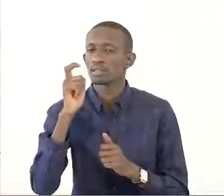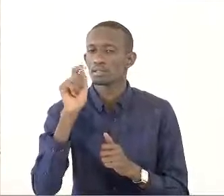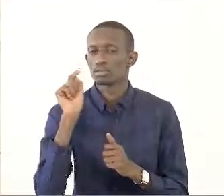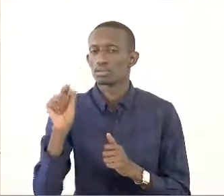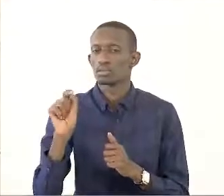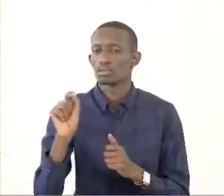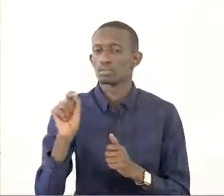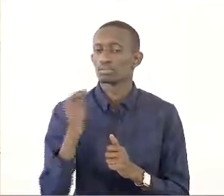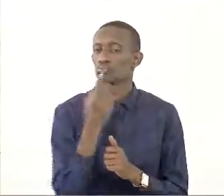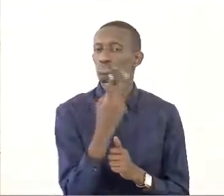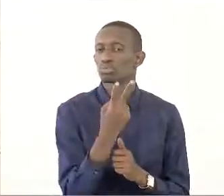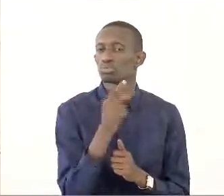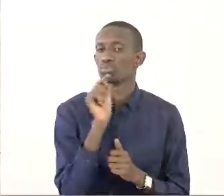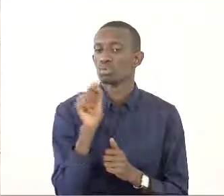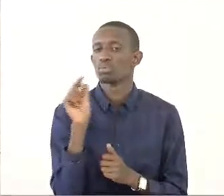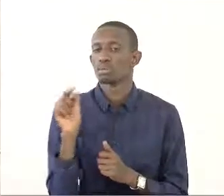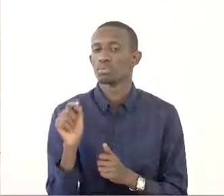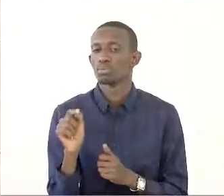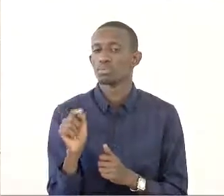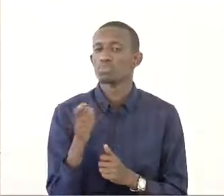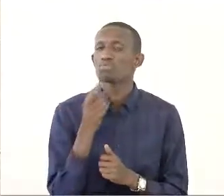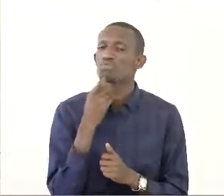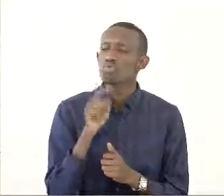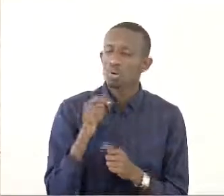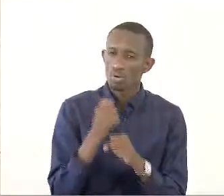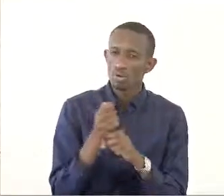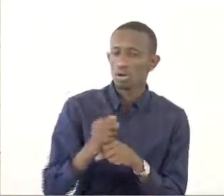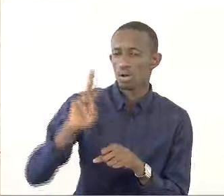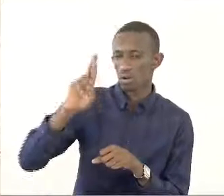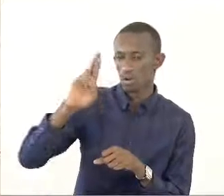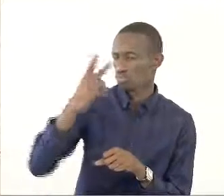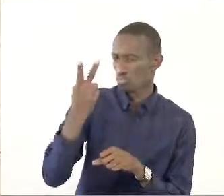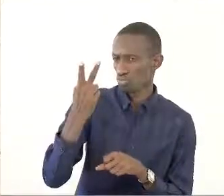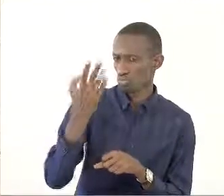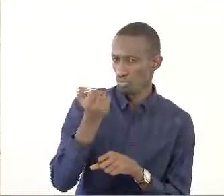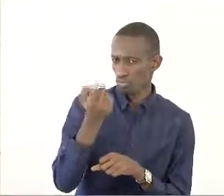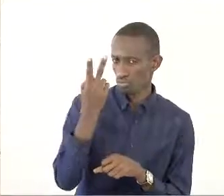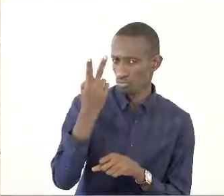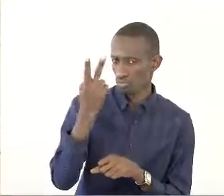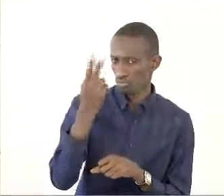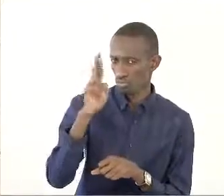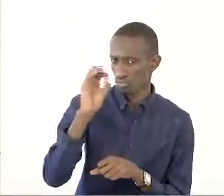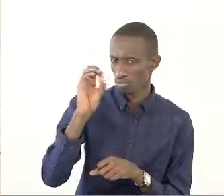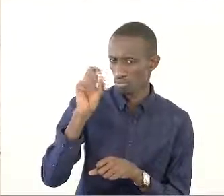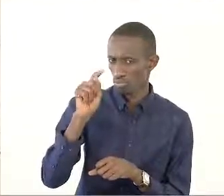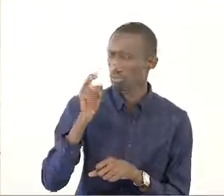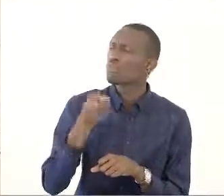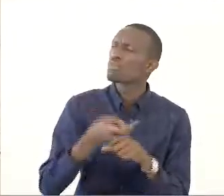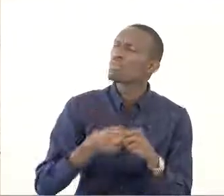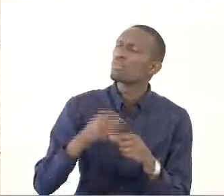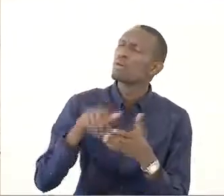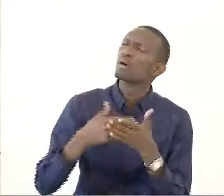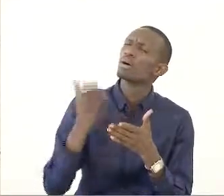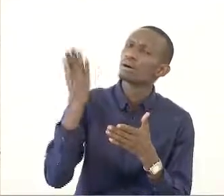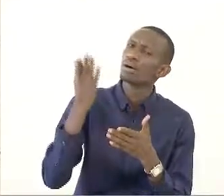points, this means that you have 2 roots. From our graph, we are going to see where the